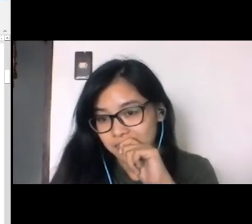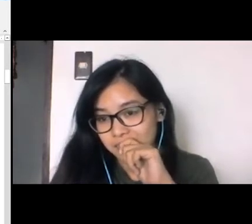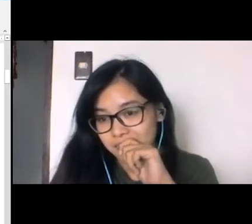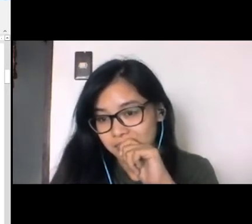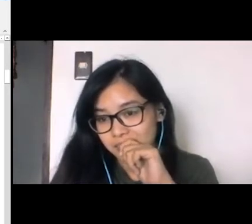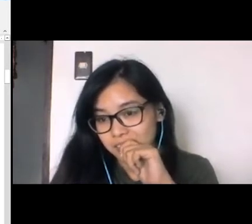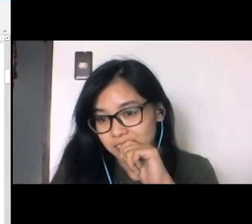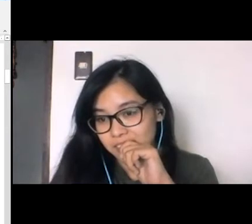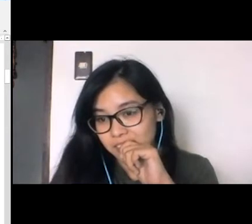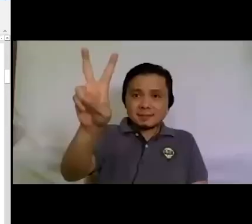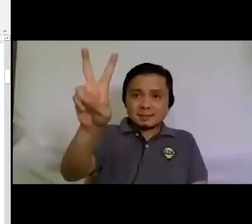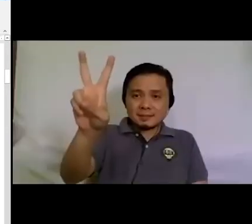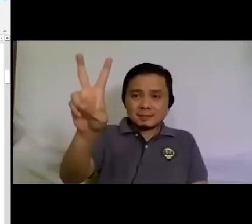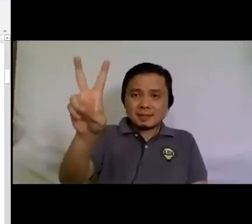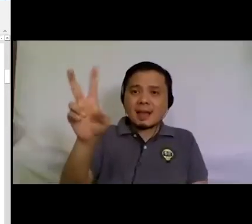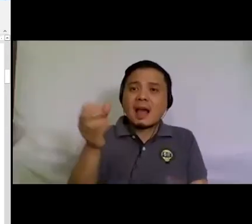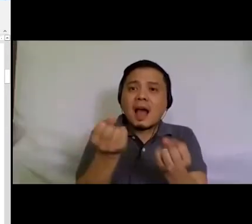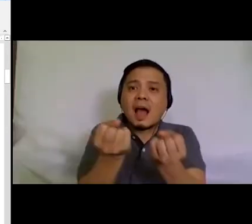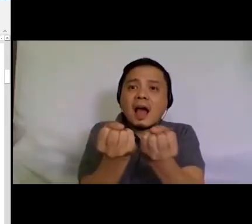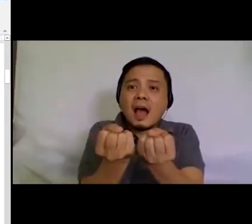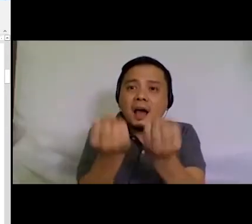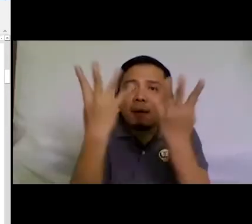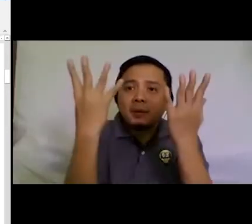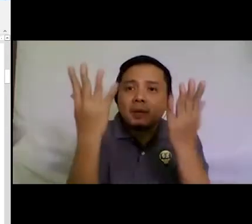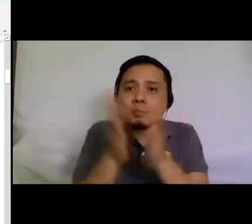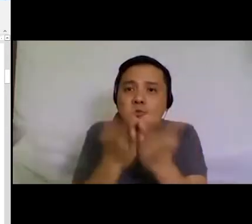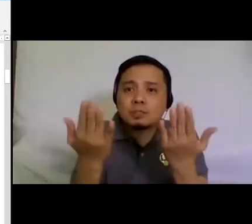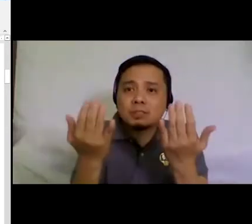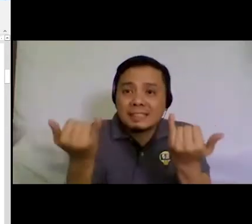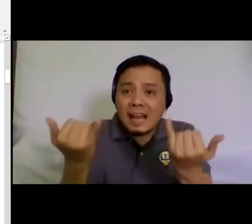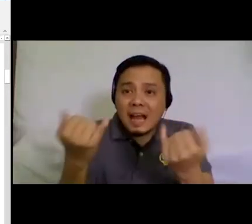How many books are we writing?